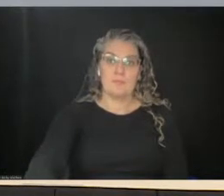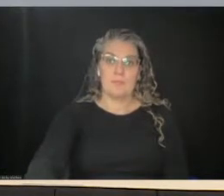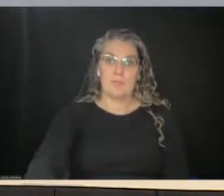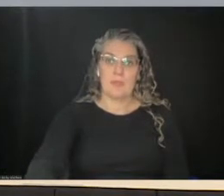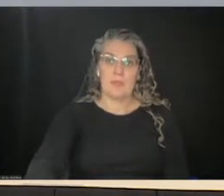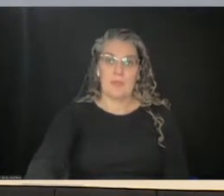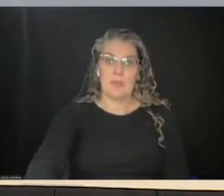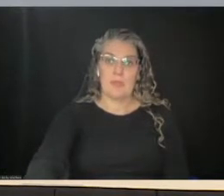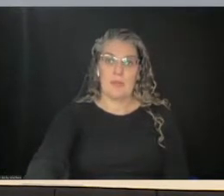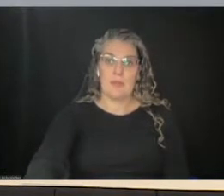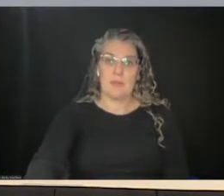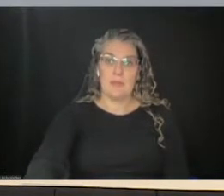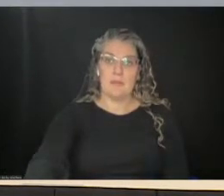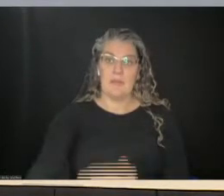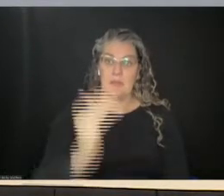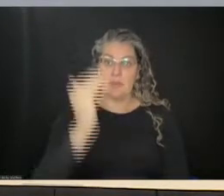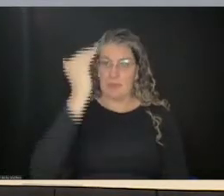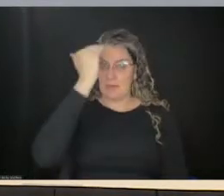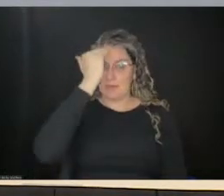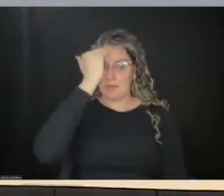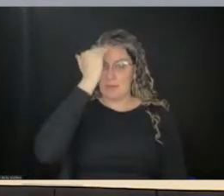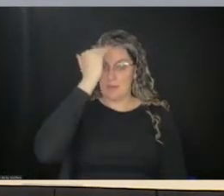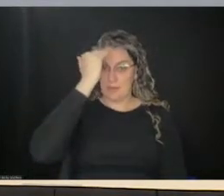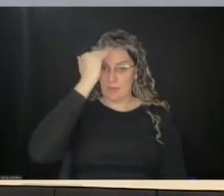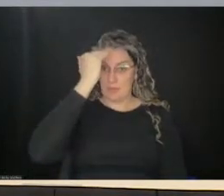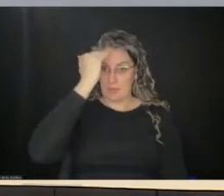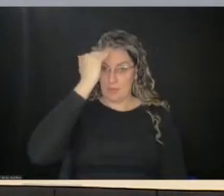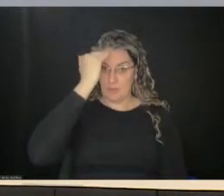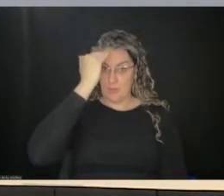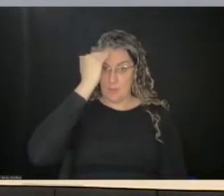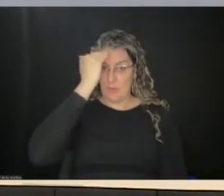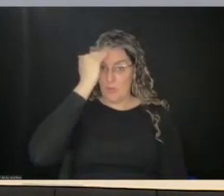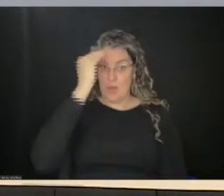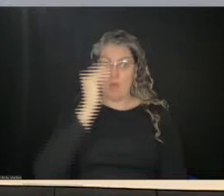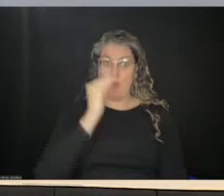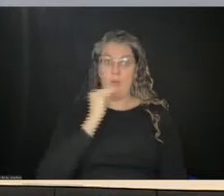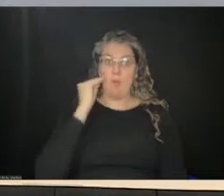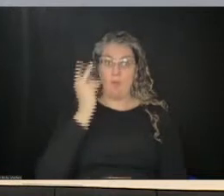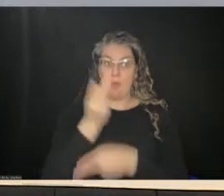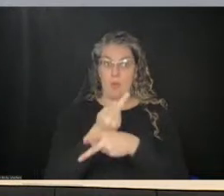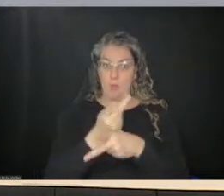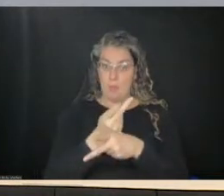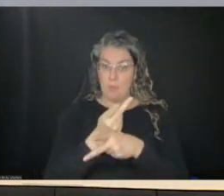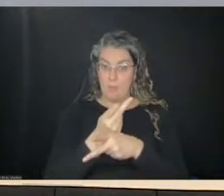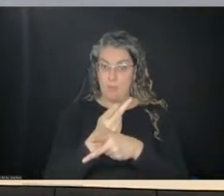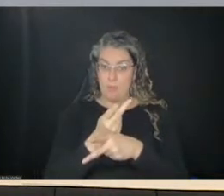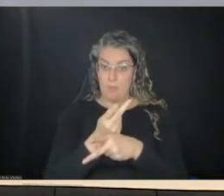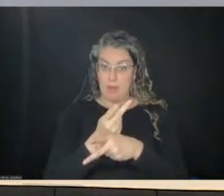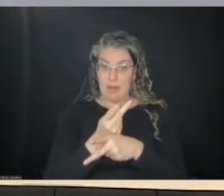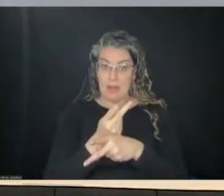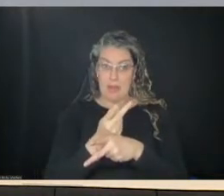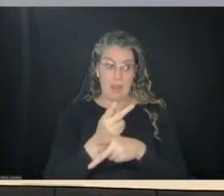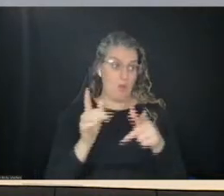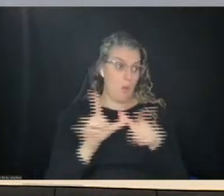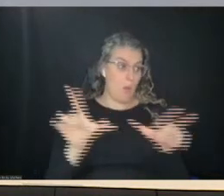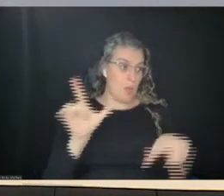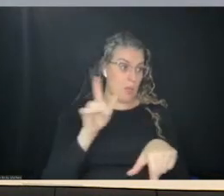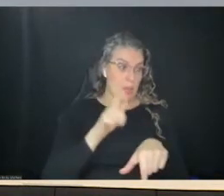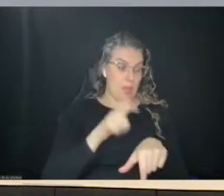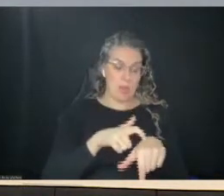care facilities have been an issue throughout this pandemic, and we think